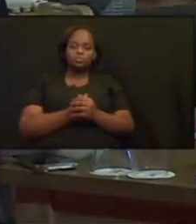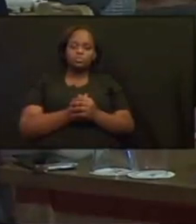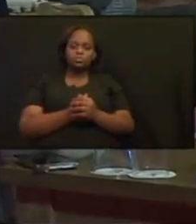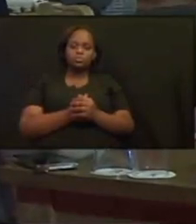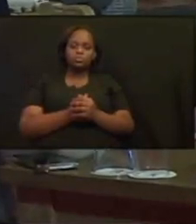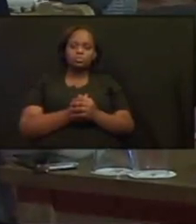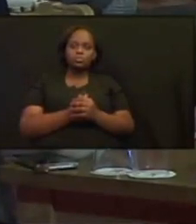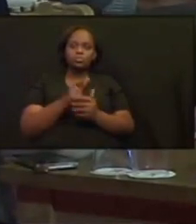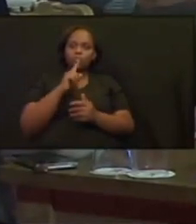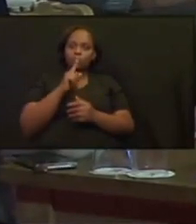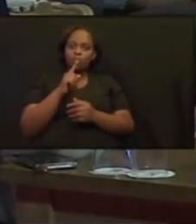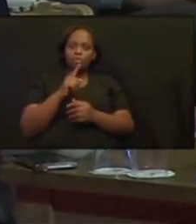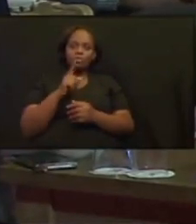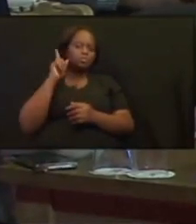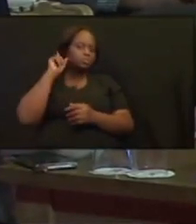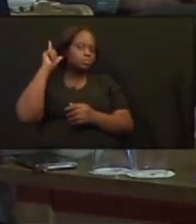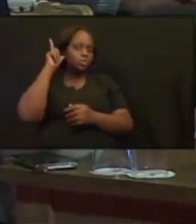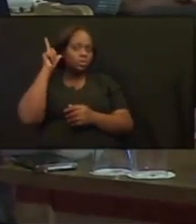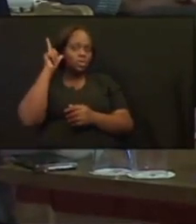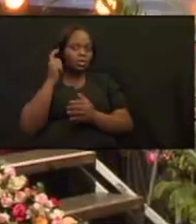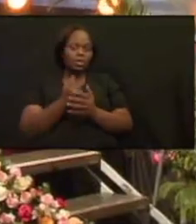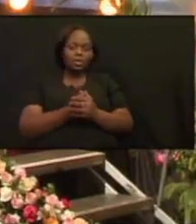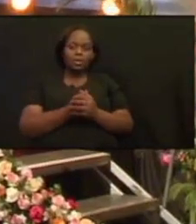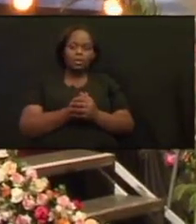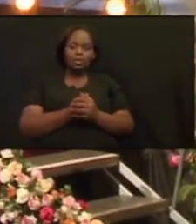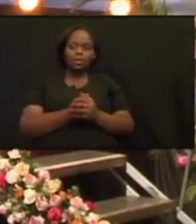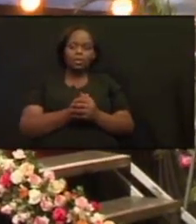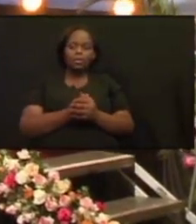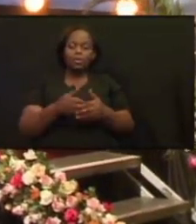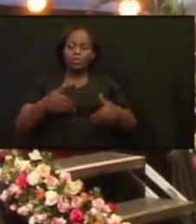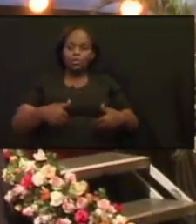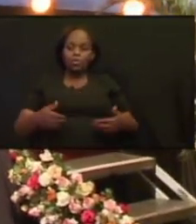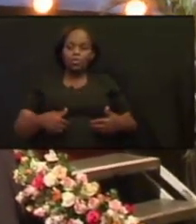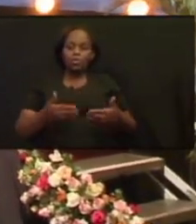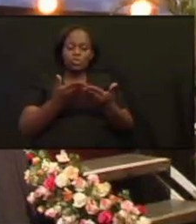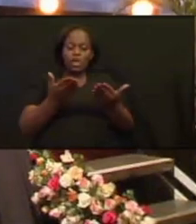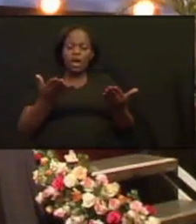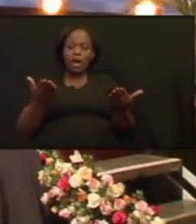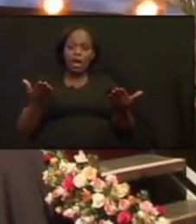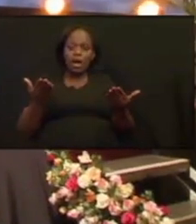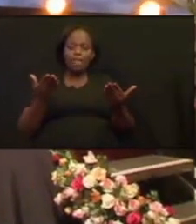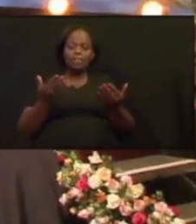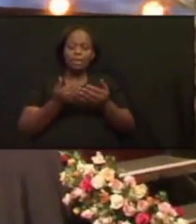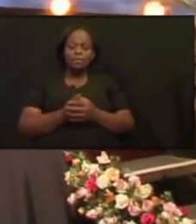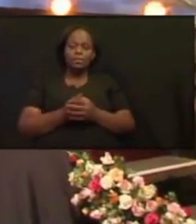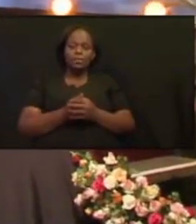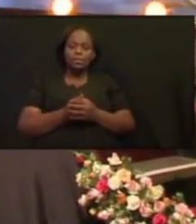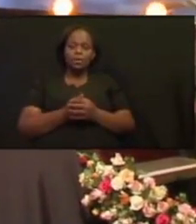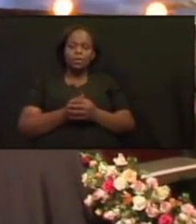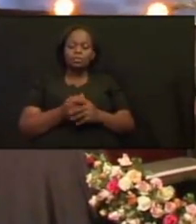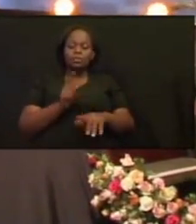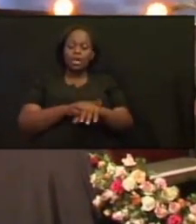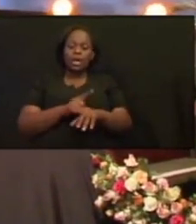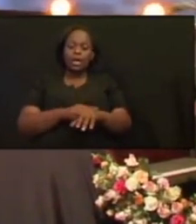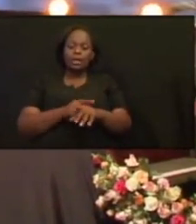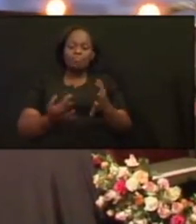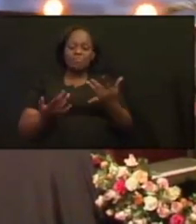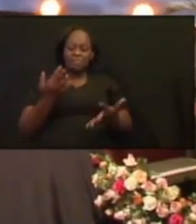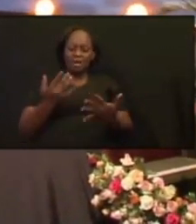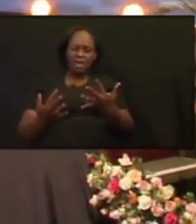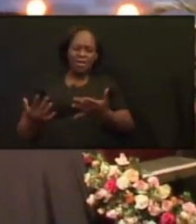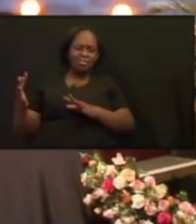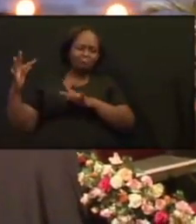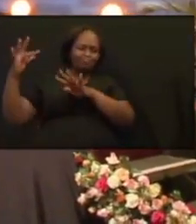So listen, the average young man here, by the time fire begins to fall, all that comes to your mind